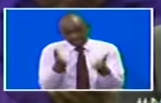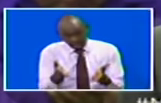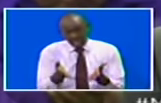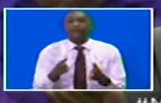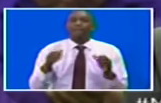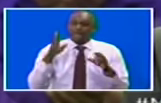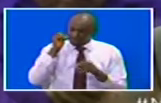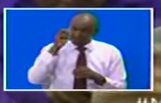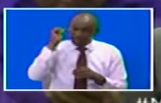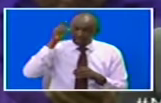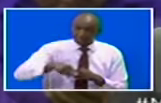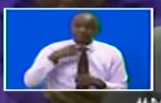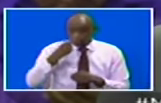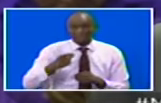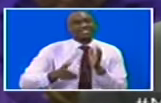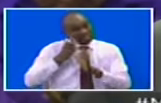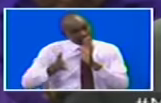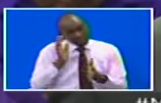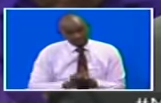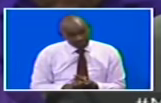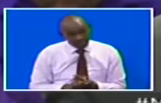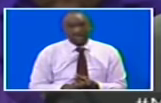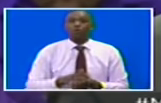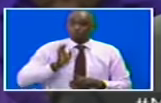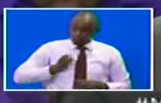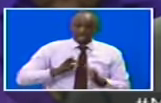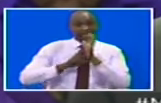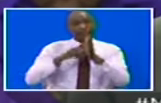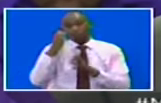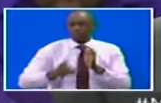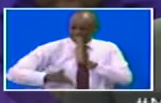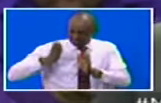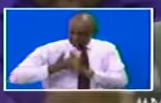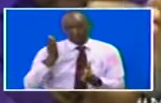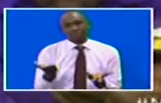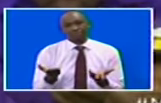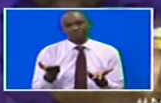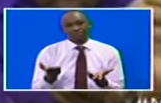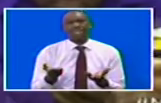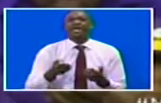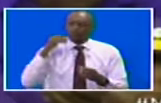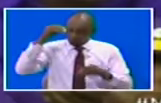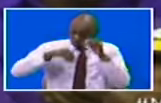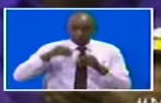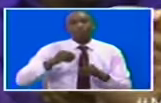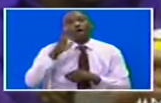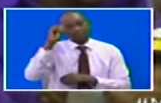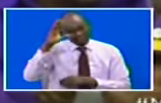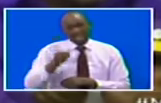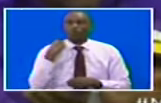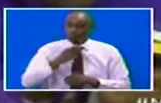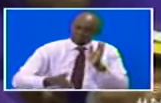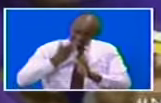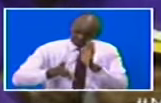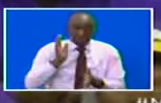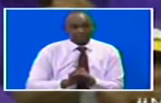a member of parliament who is Chap Chap, is to elect a woman rep who is Chap Chap, is to elect an MCA who is Chap